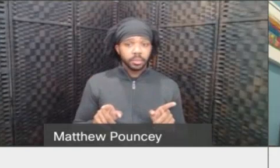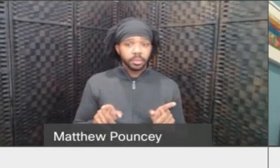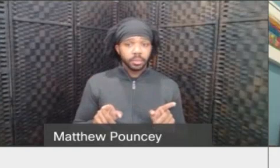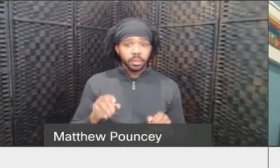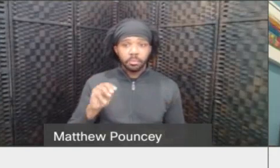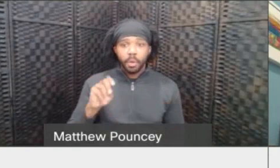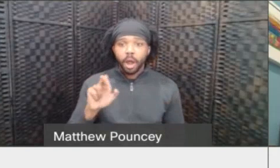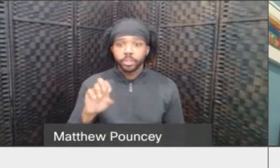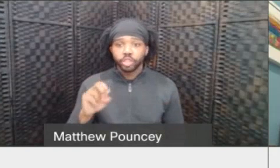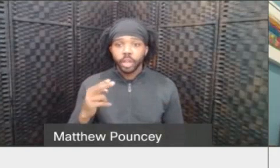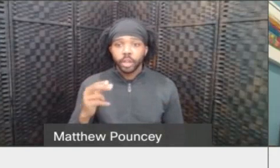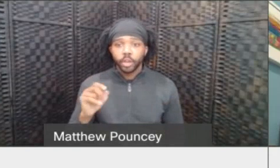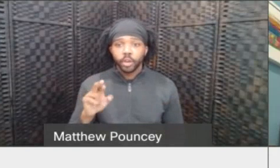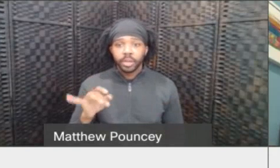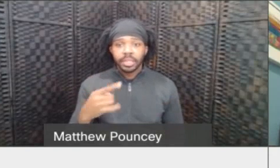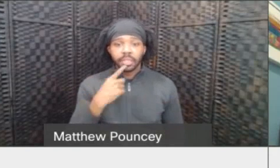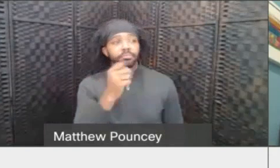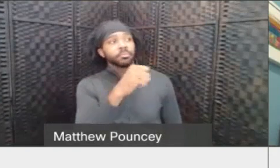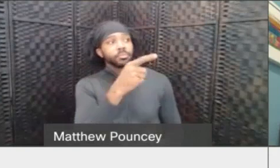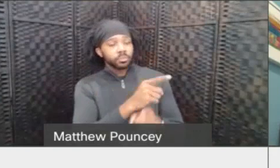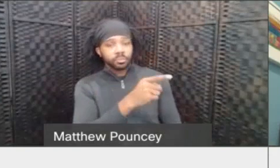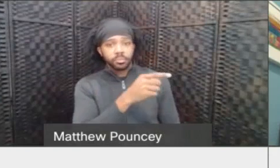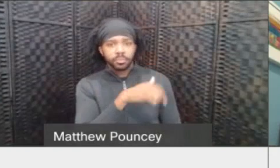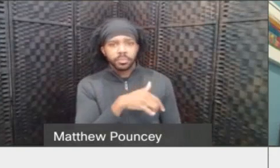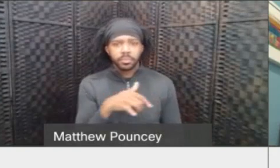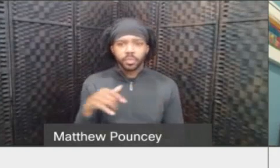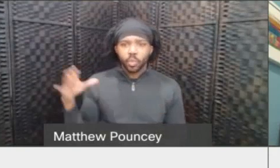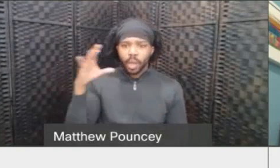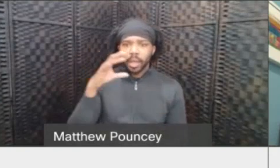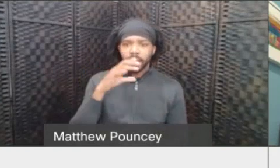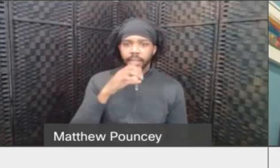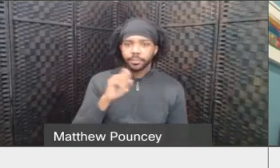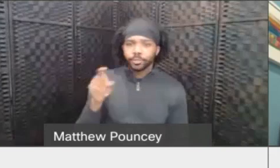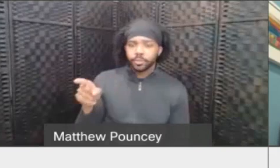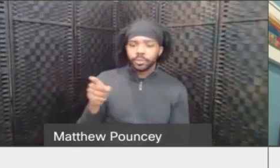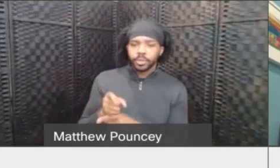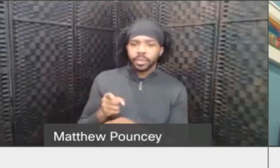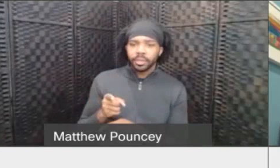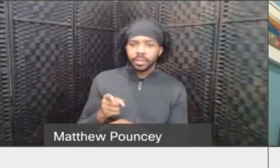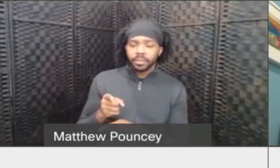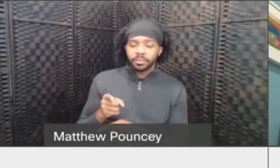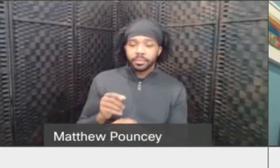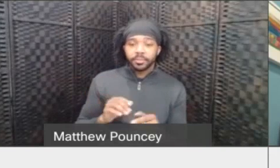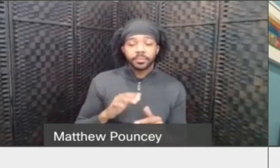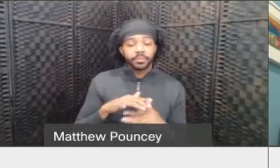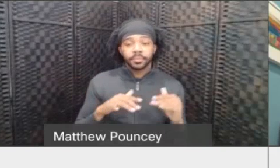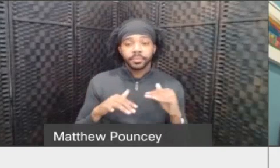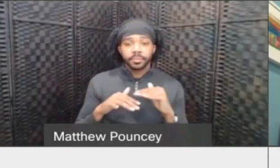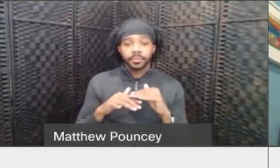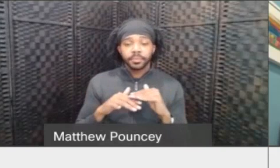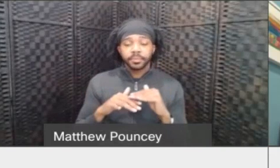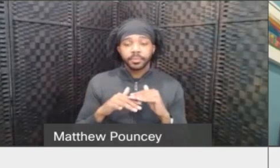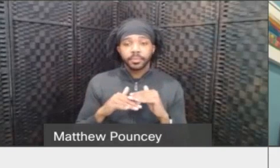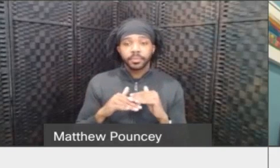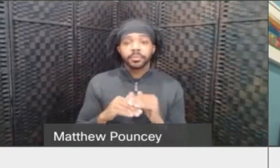clarify. She just said correct. So I guess did you answer her question? I mean, so it's a